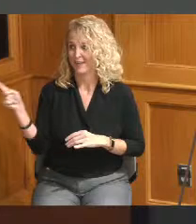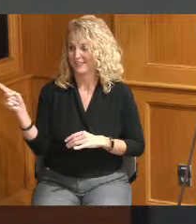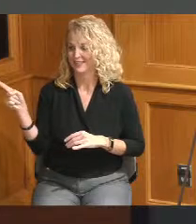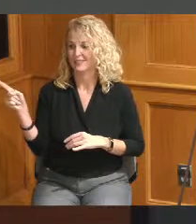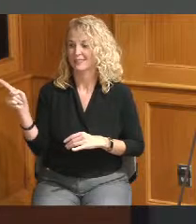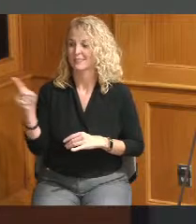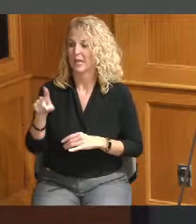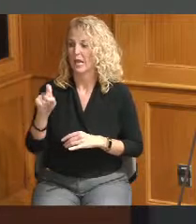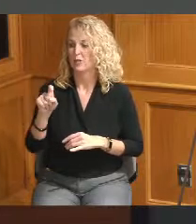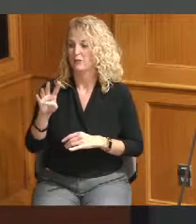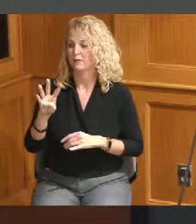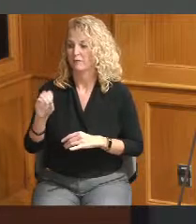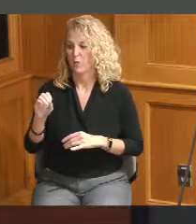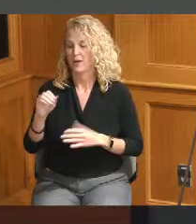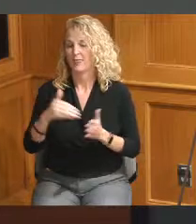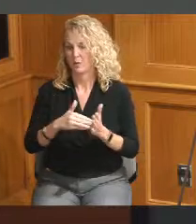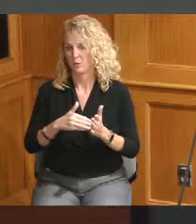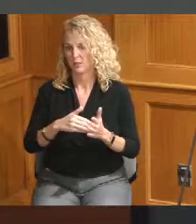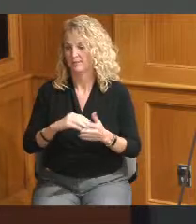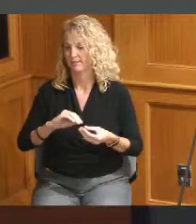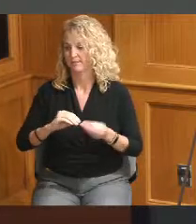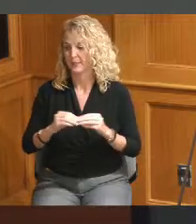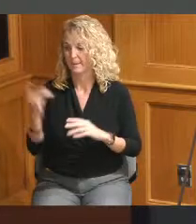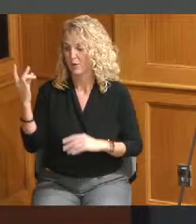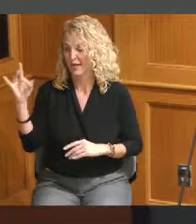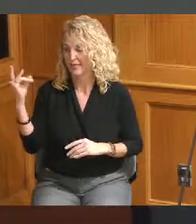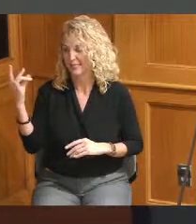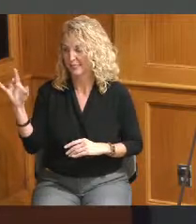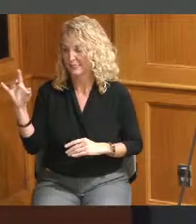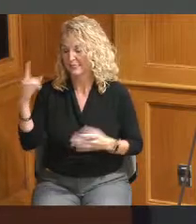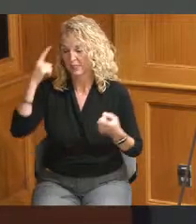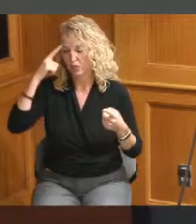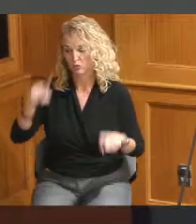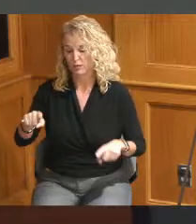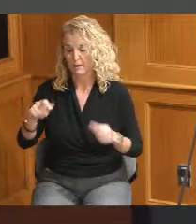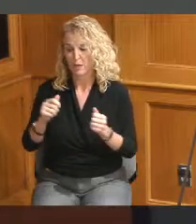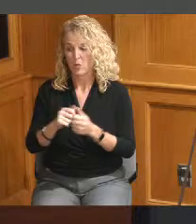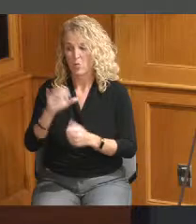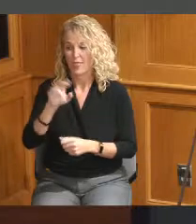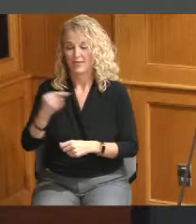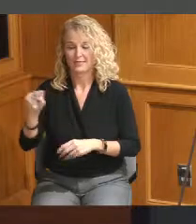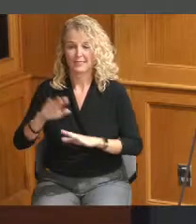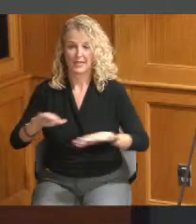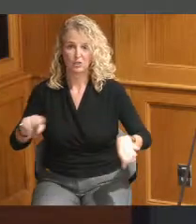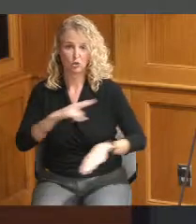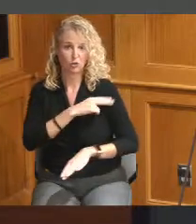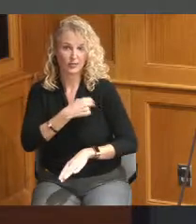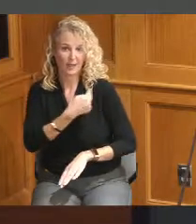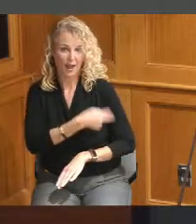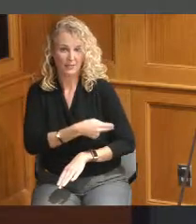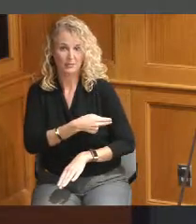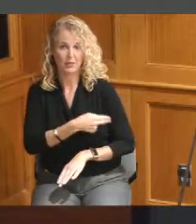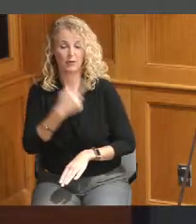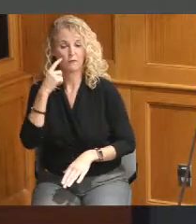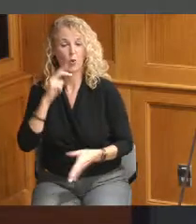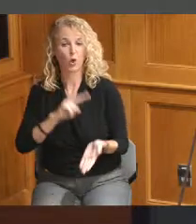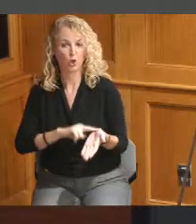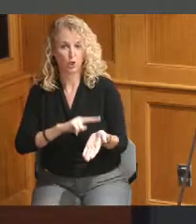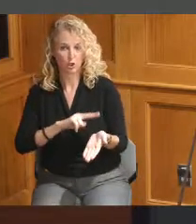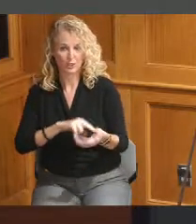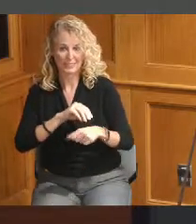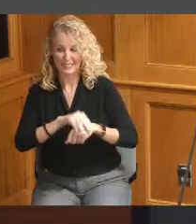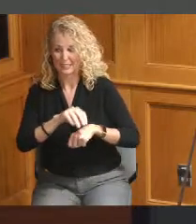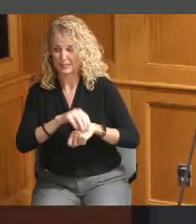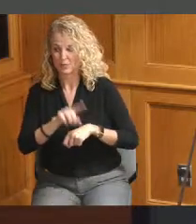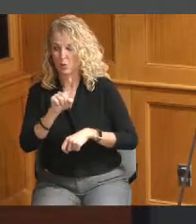in the amount of $140,000. Item 18 is an agreement with Cincinnati Children's Hospital Medical Center for nursing consultation in the